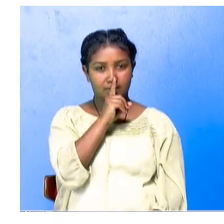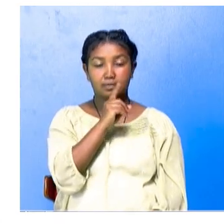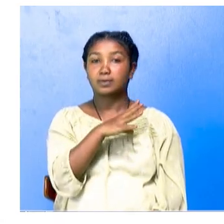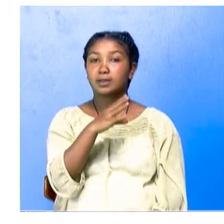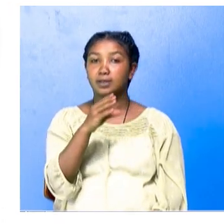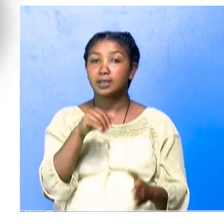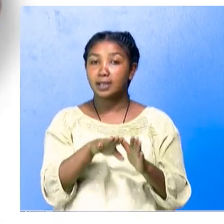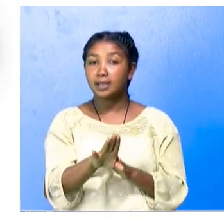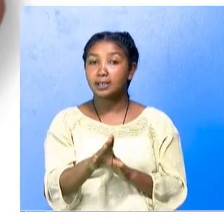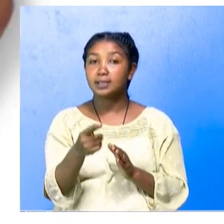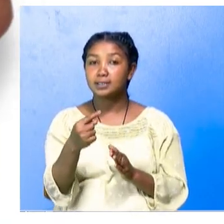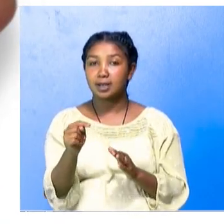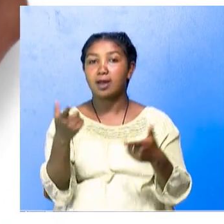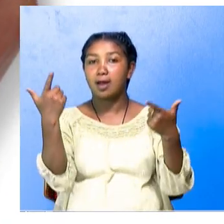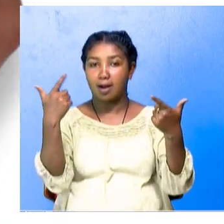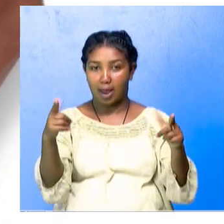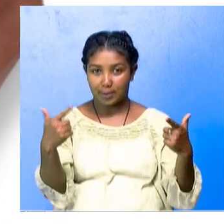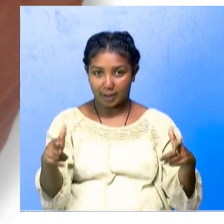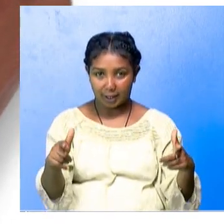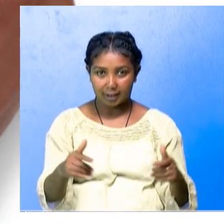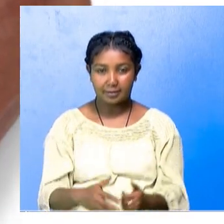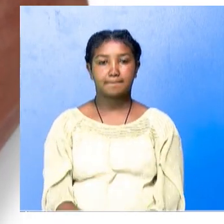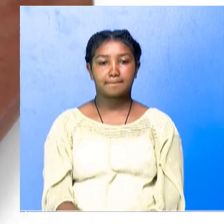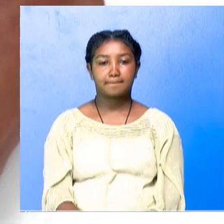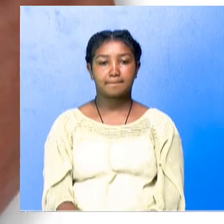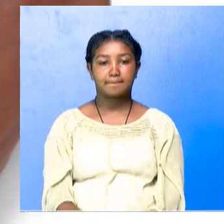in the library.